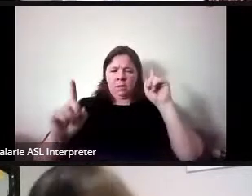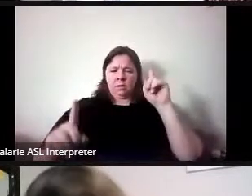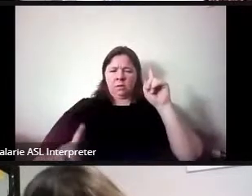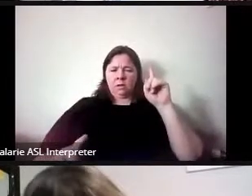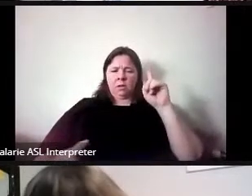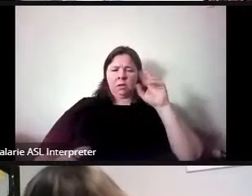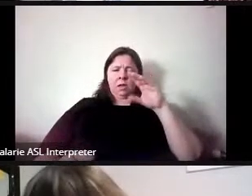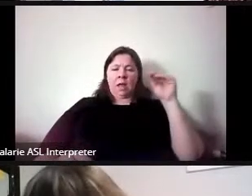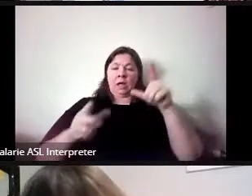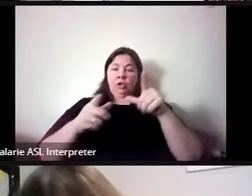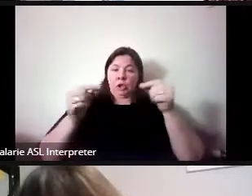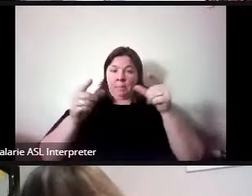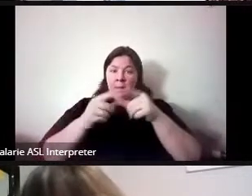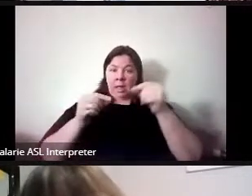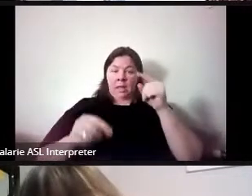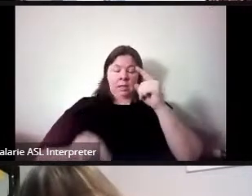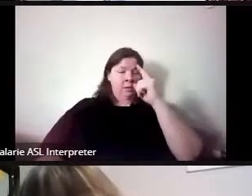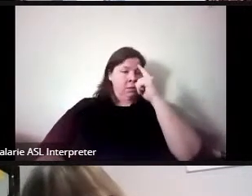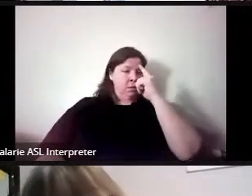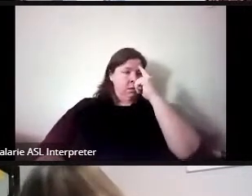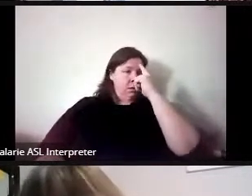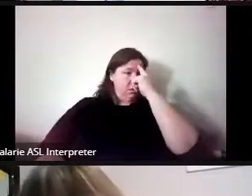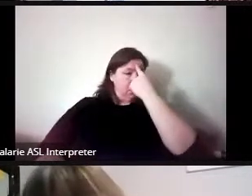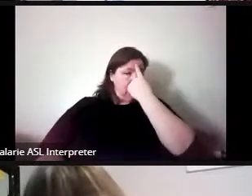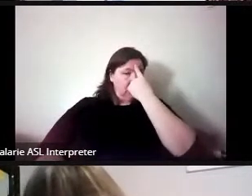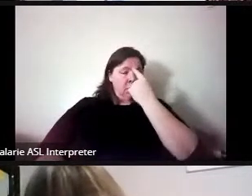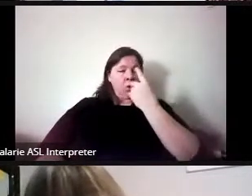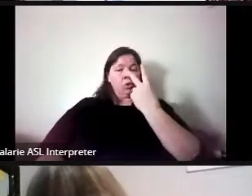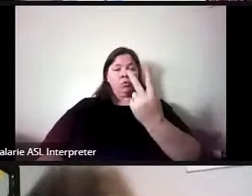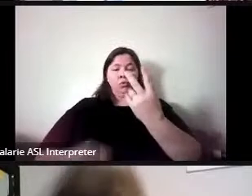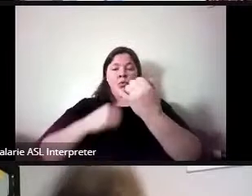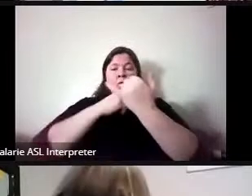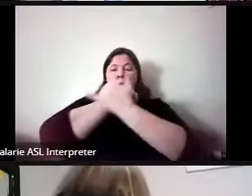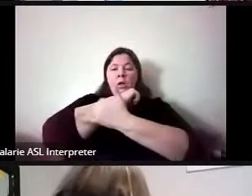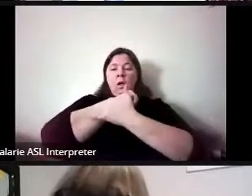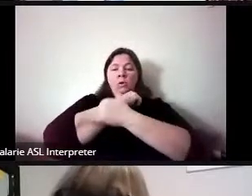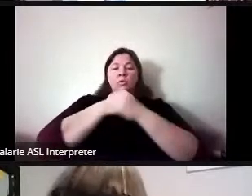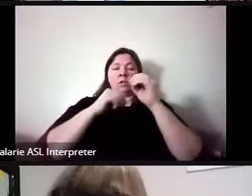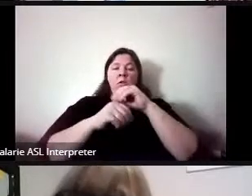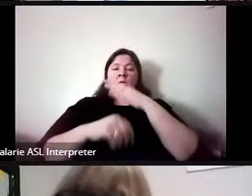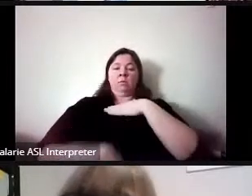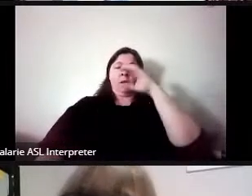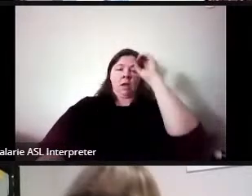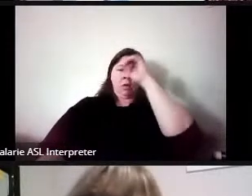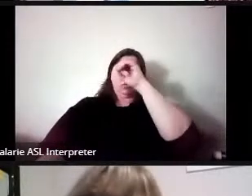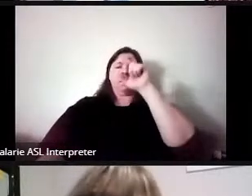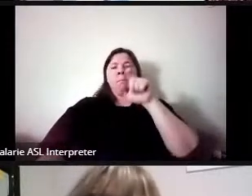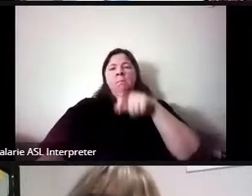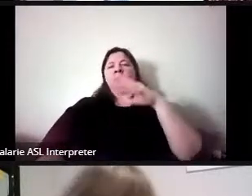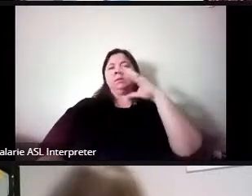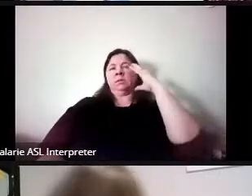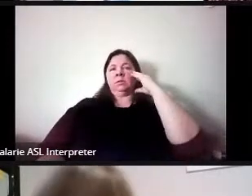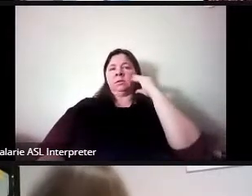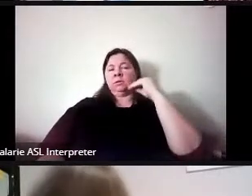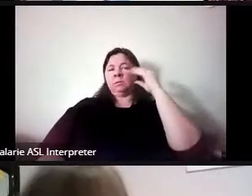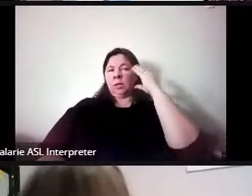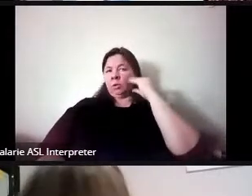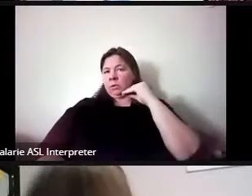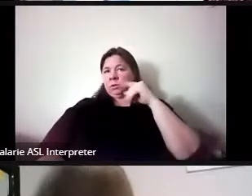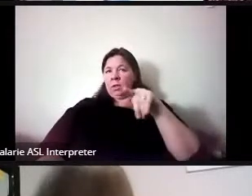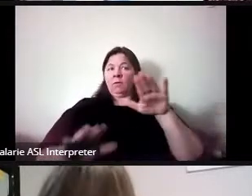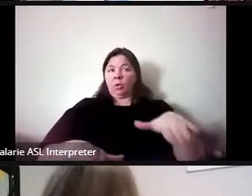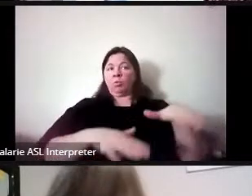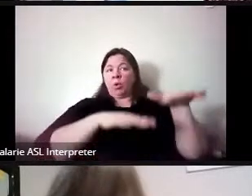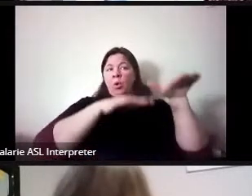And Japan and India are the two countries, in my opinion, that you have to experience, because especially if you grew